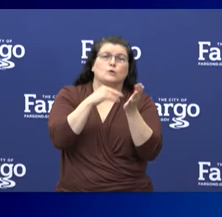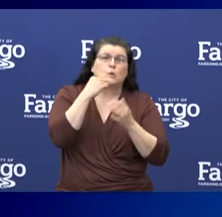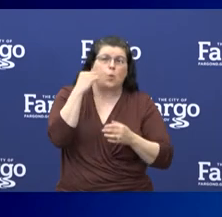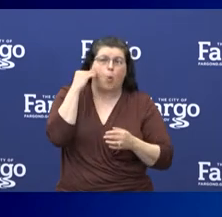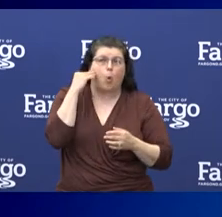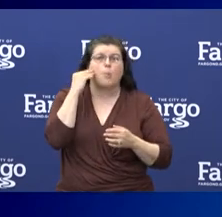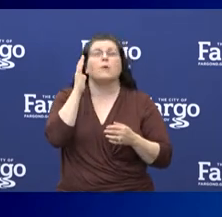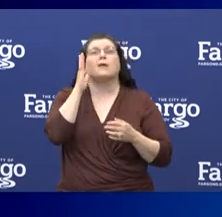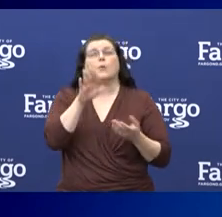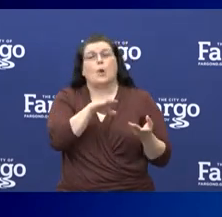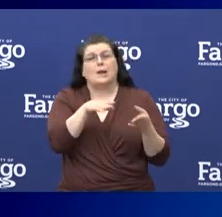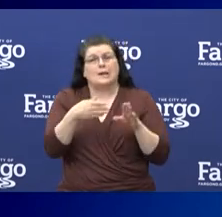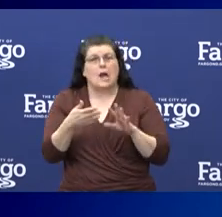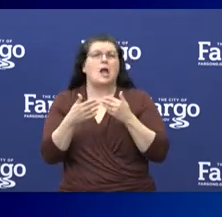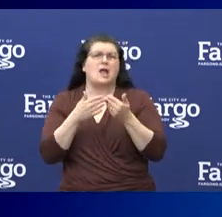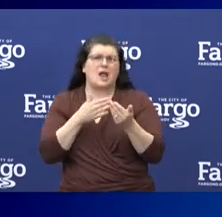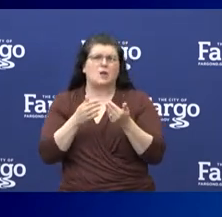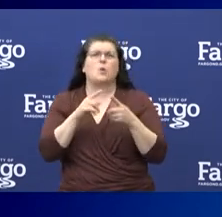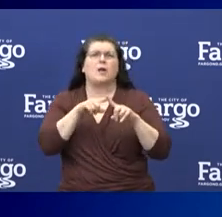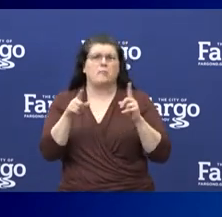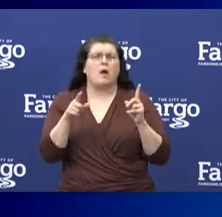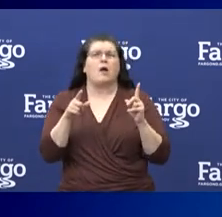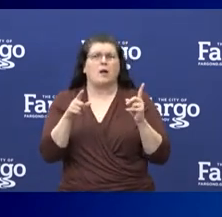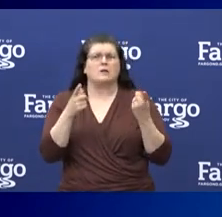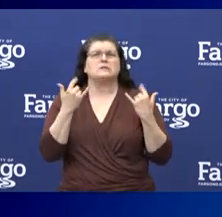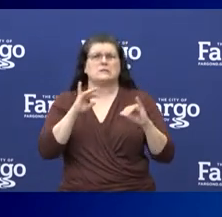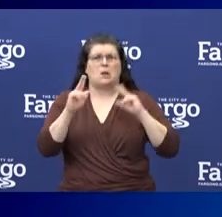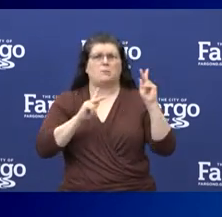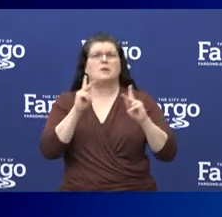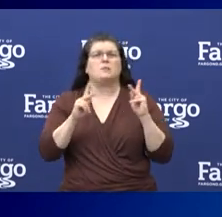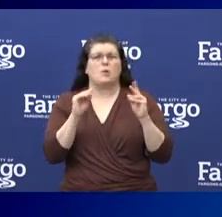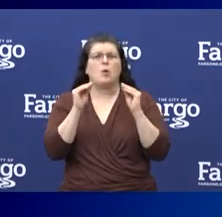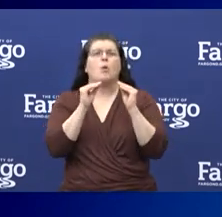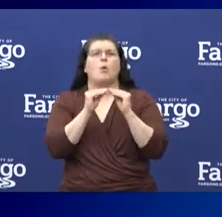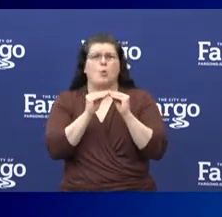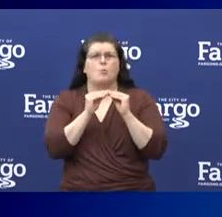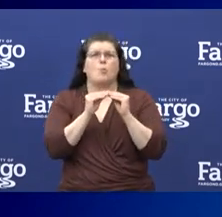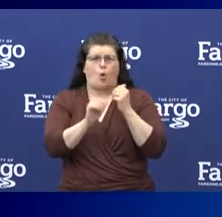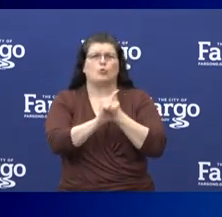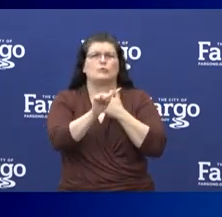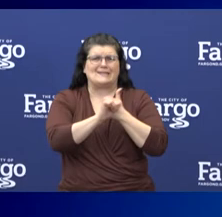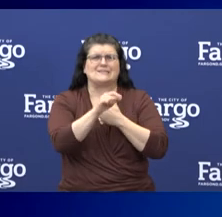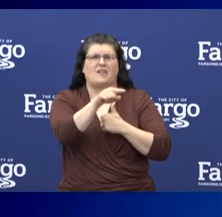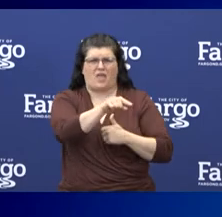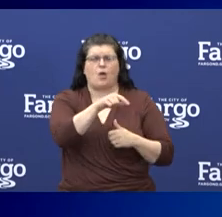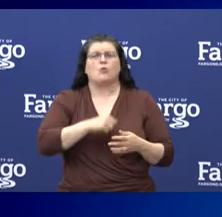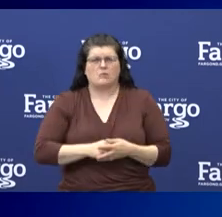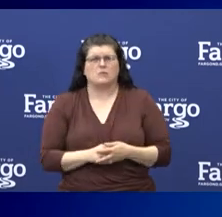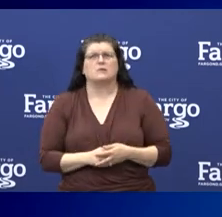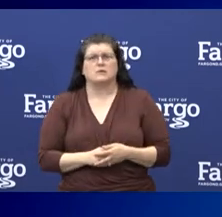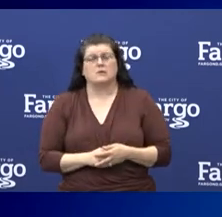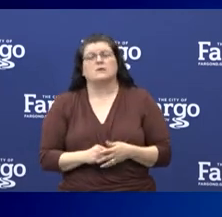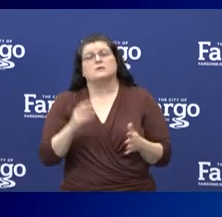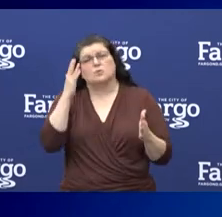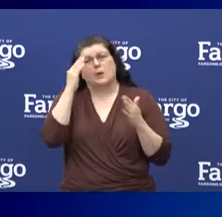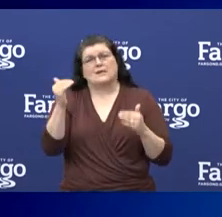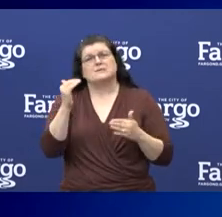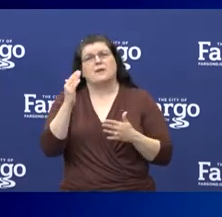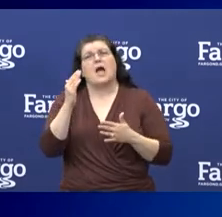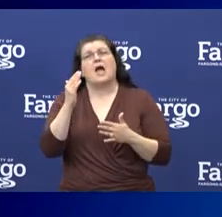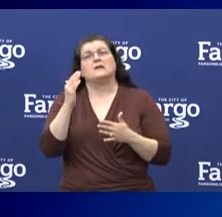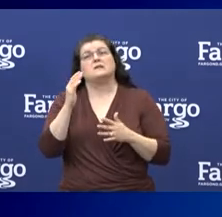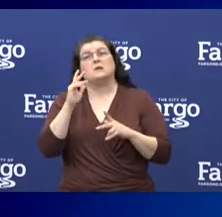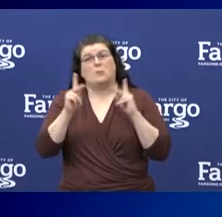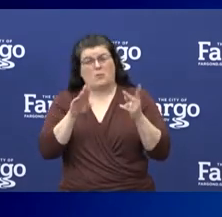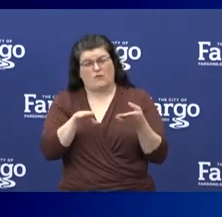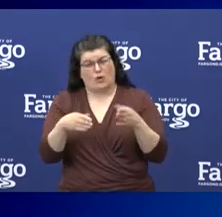year anyway, but you do have the people in the nursing home that are at higher risk. The expected mortality of this disease is